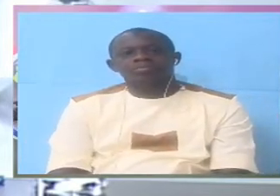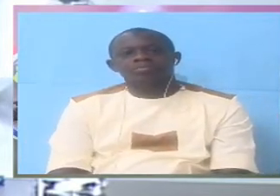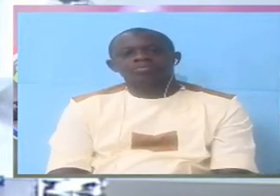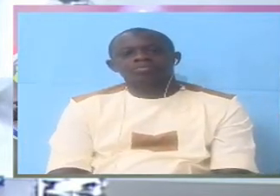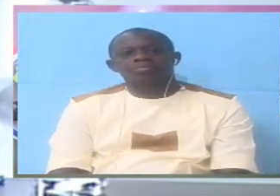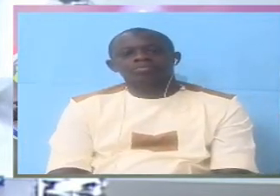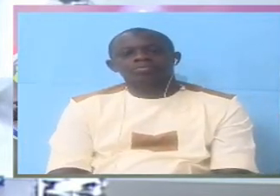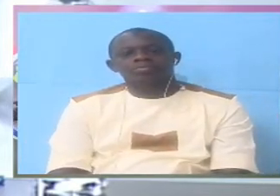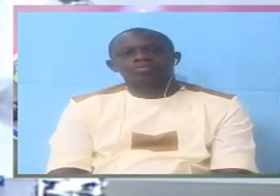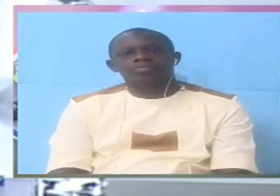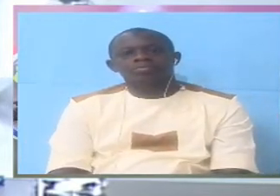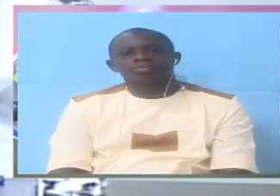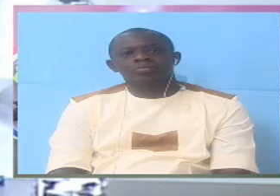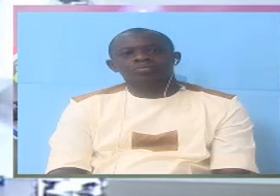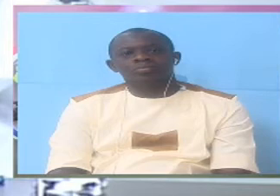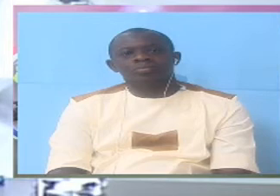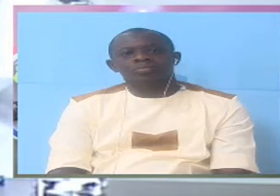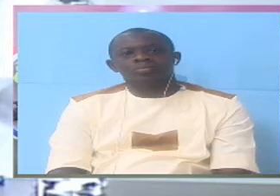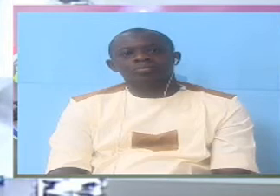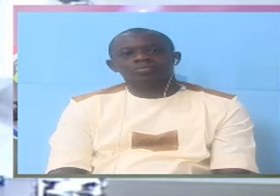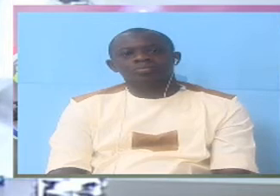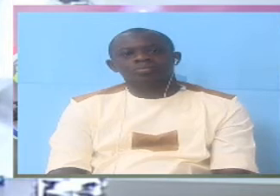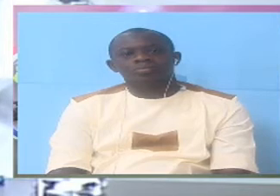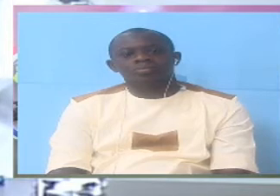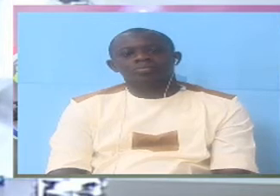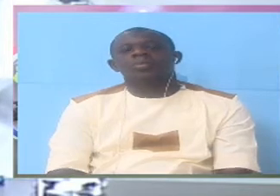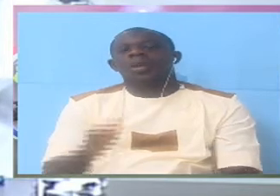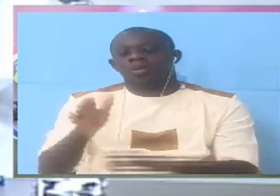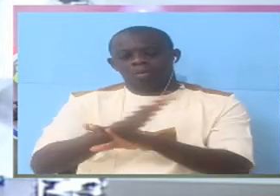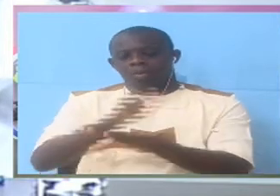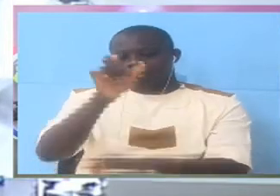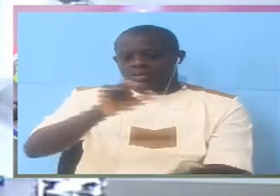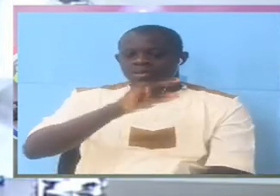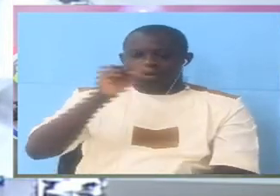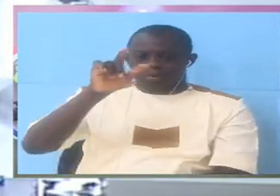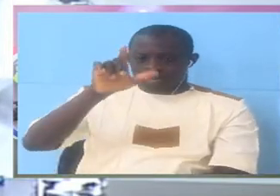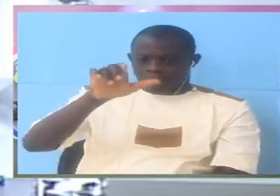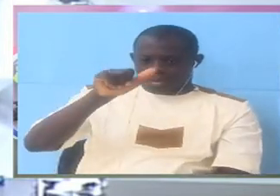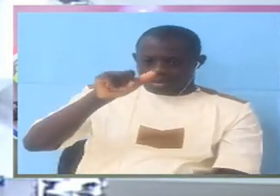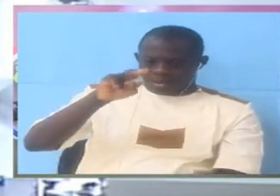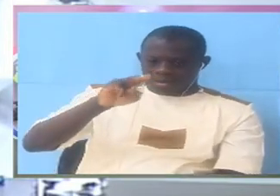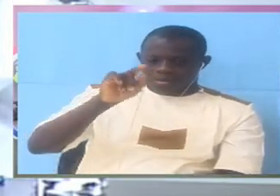was approached by Lantombong Tamba,